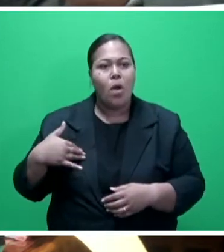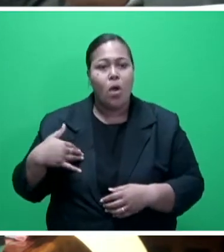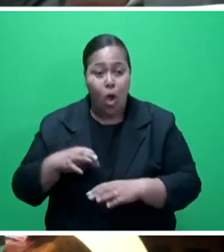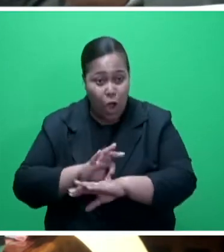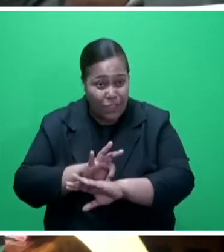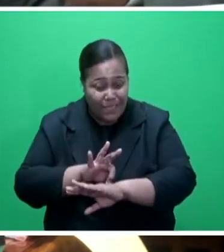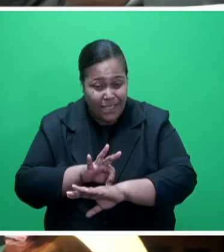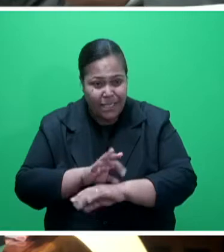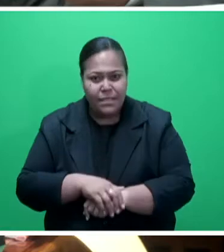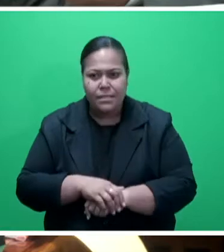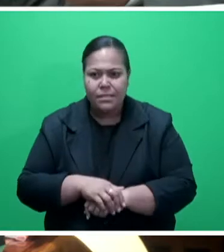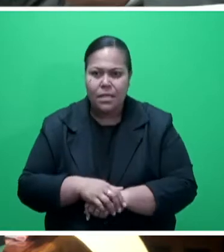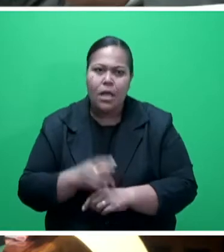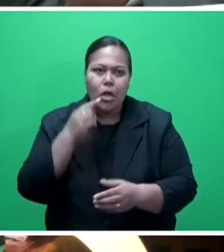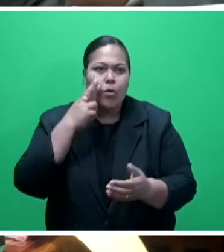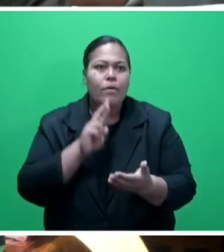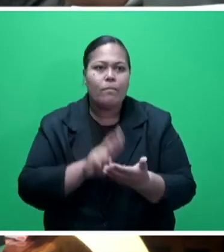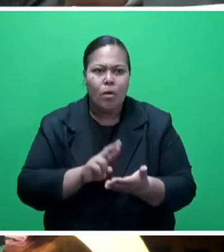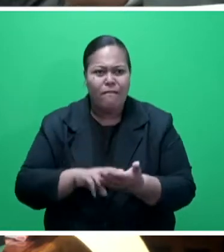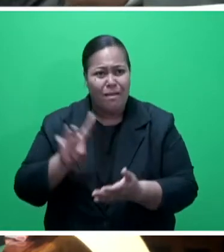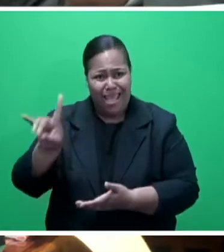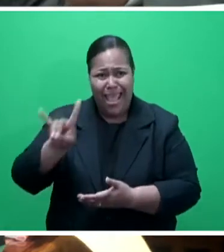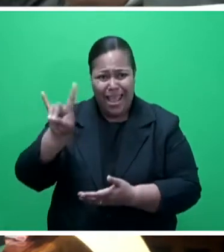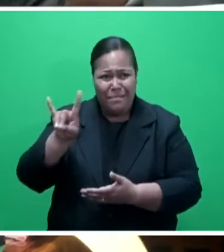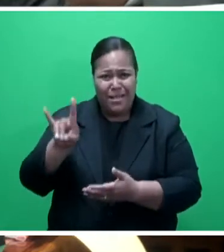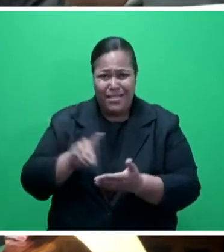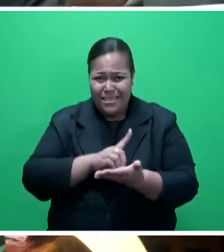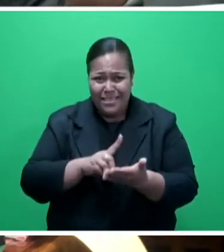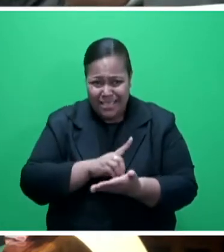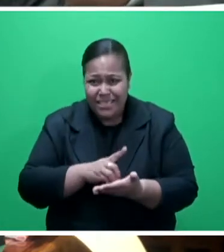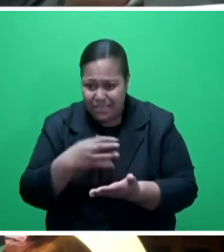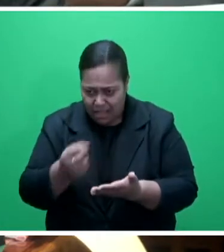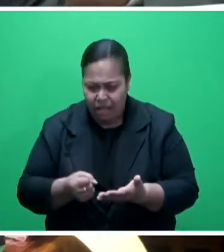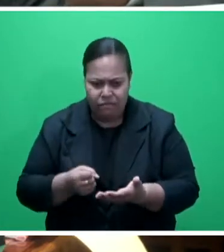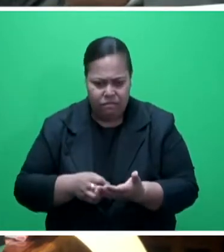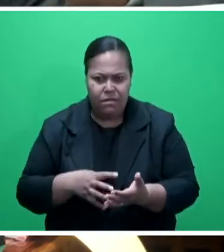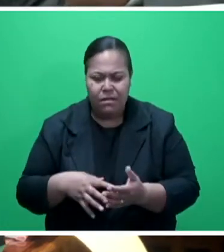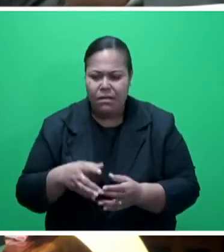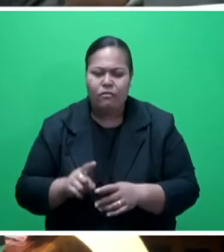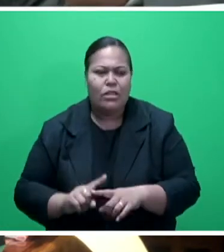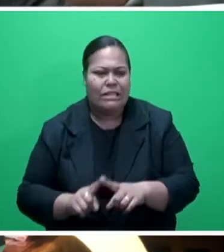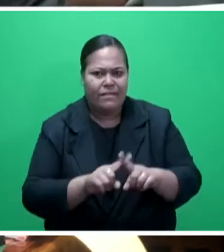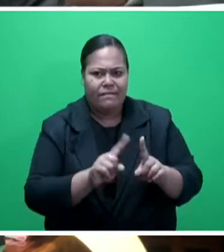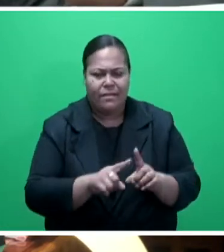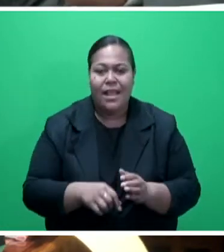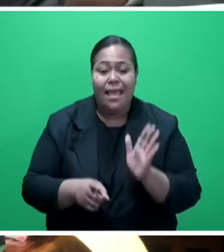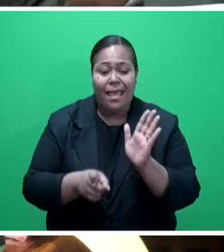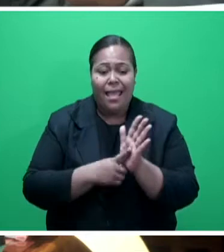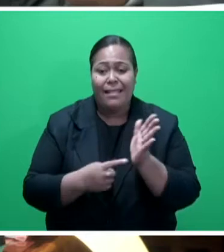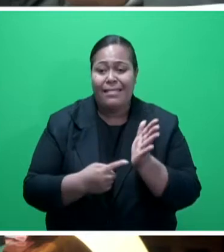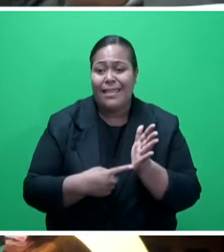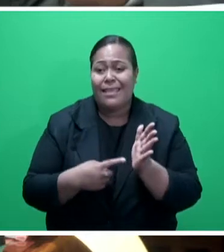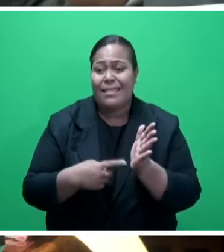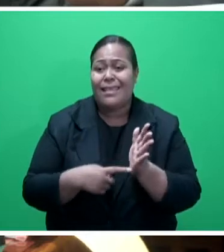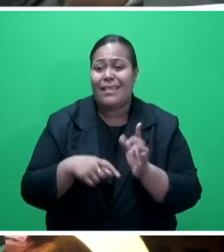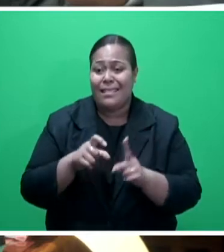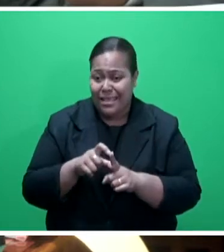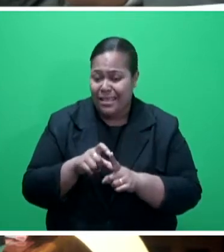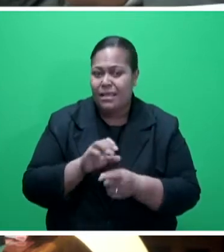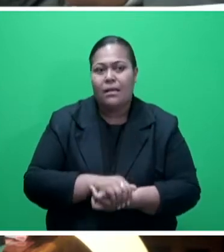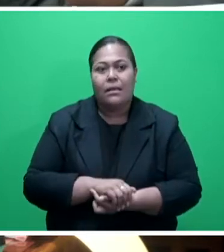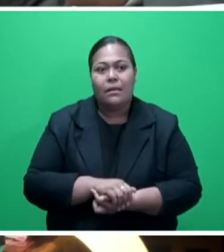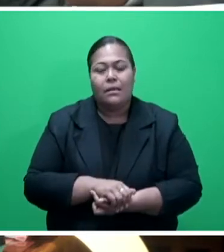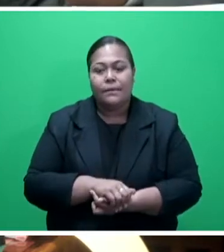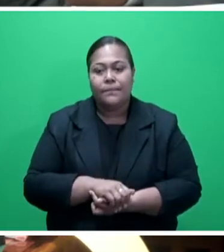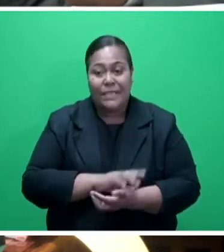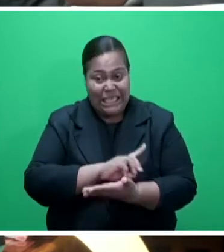of leptospirosis, dengue, typhoid and diarrhea, or LTDD. The numbers were alarming, and as at the